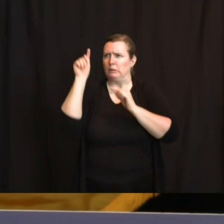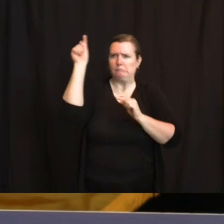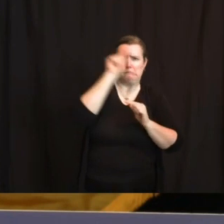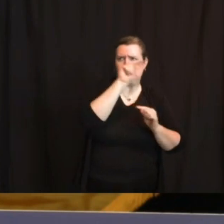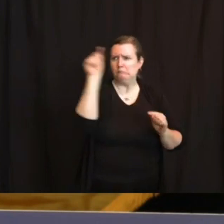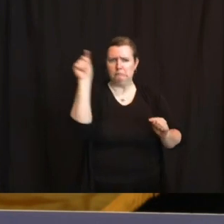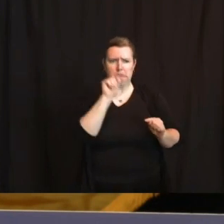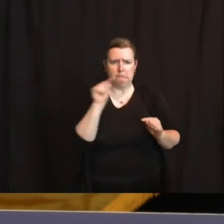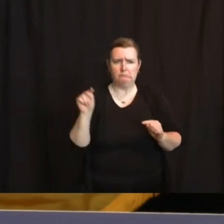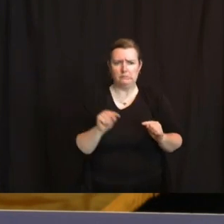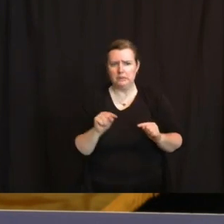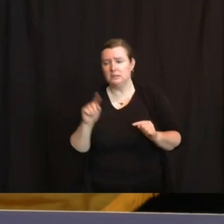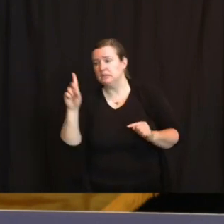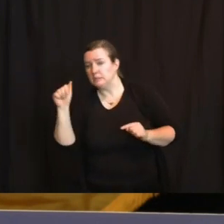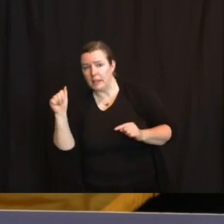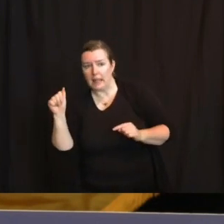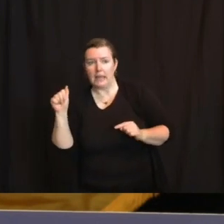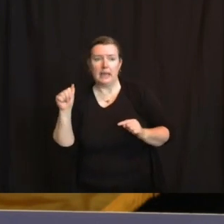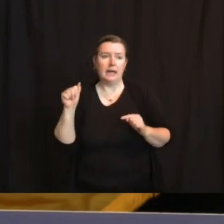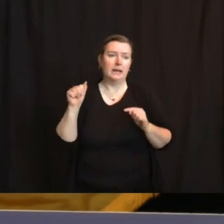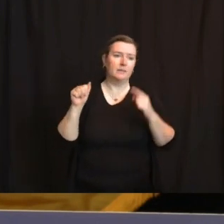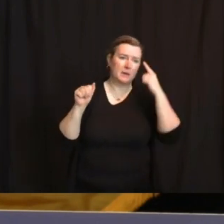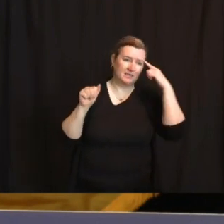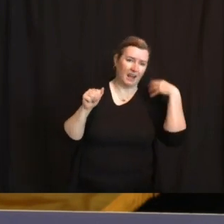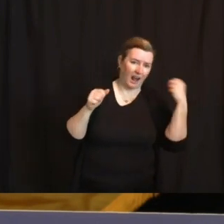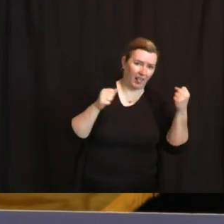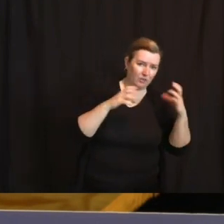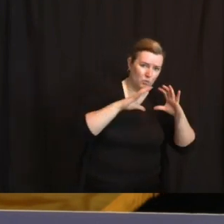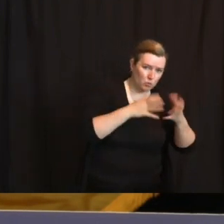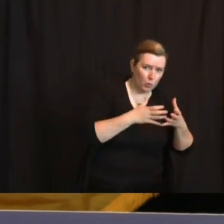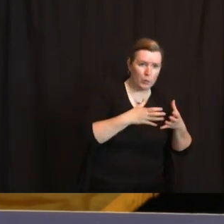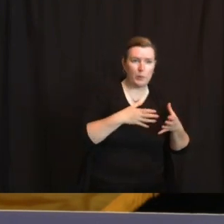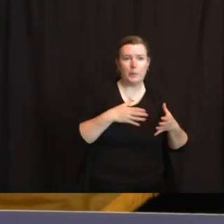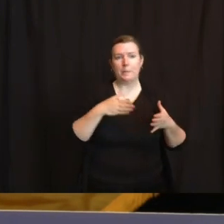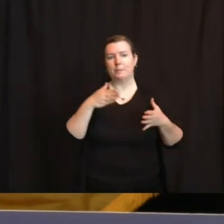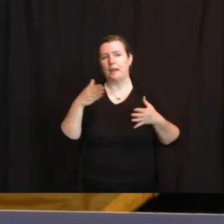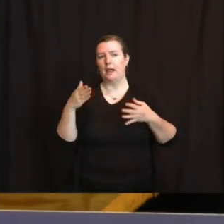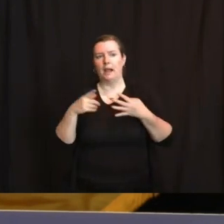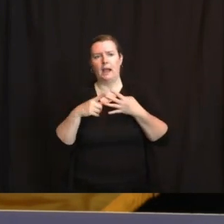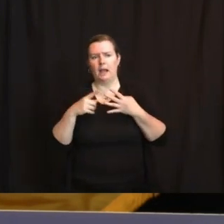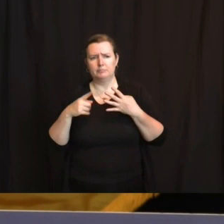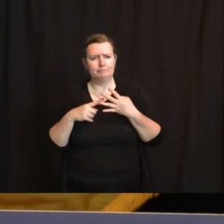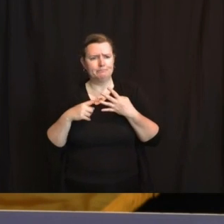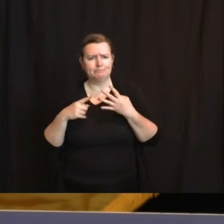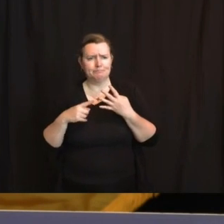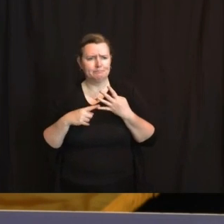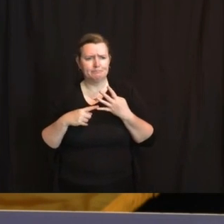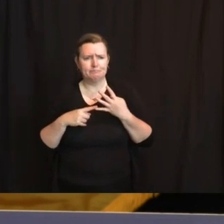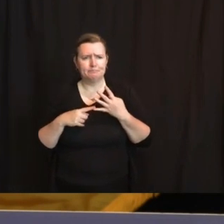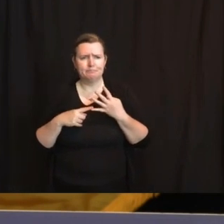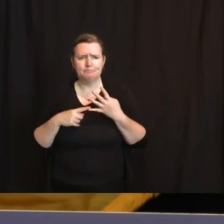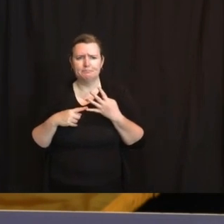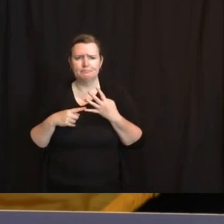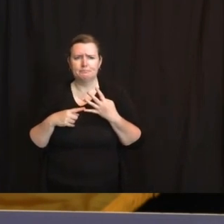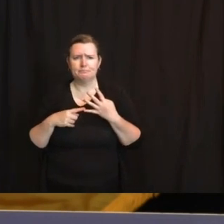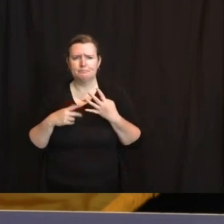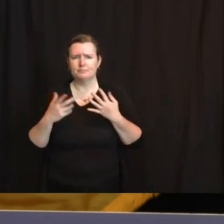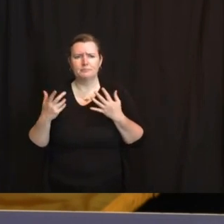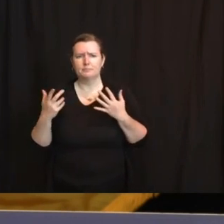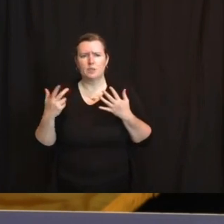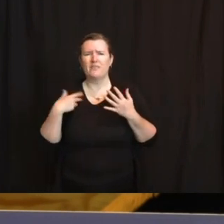disability homes, mental health group homes, and we have a testing group that meets